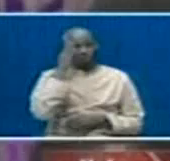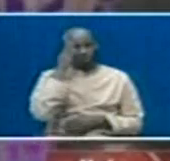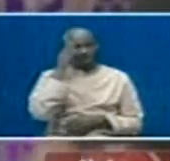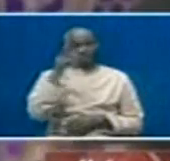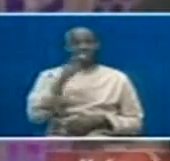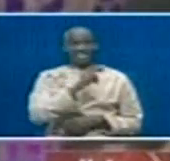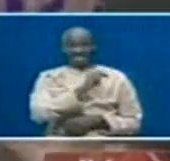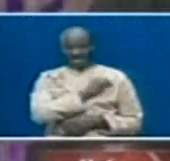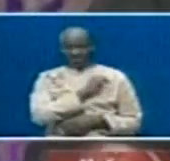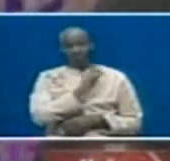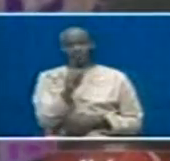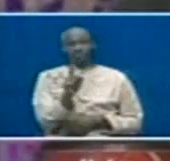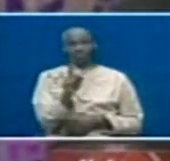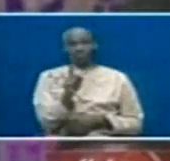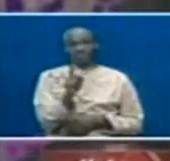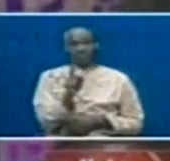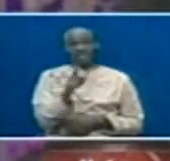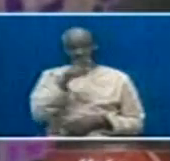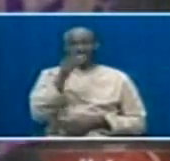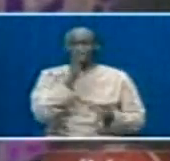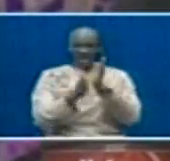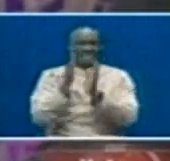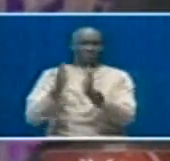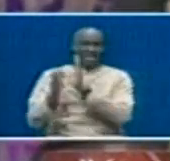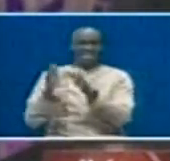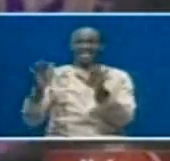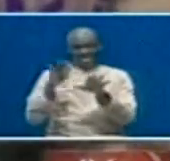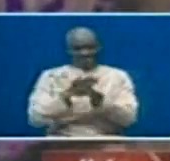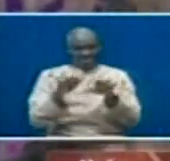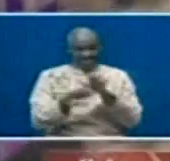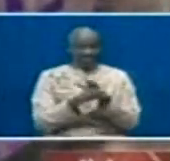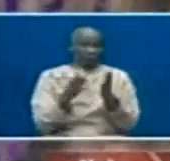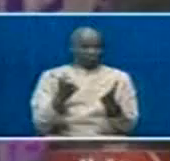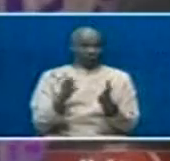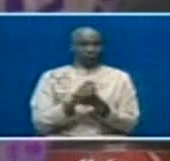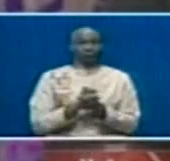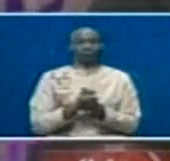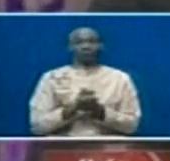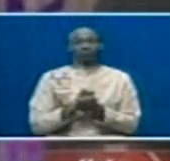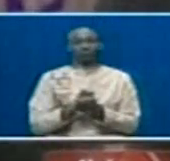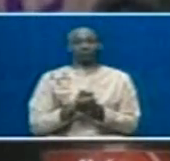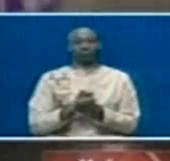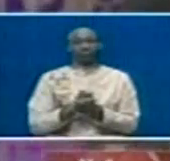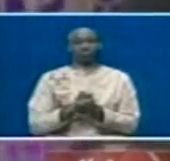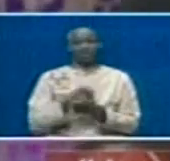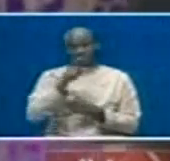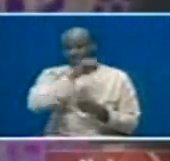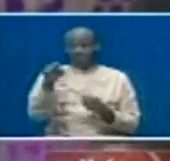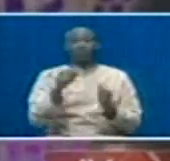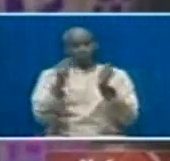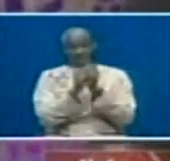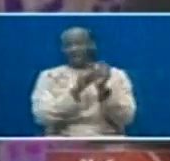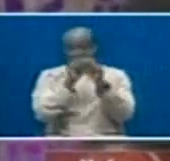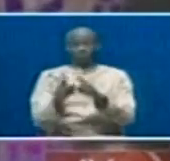his nephew, Al-Amin, is the one doing all the necessary things that are supposed to be done. Yeah. And they're coming together up